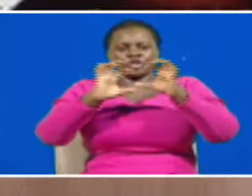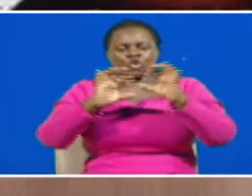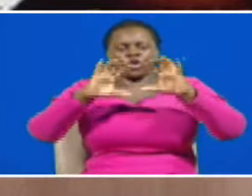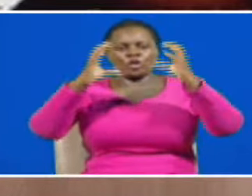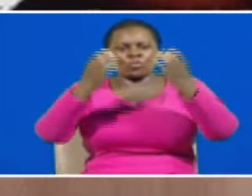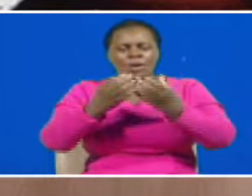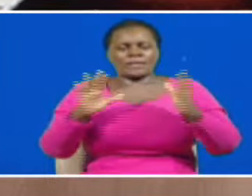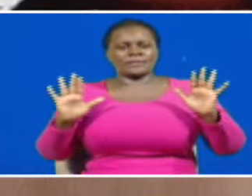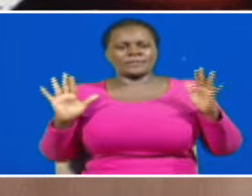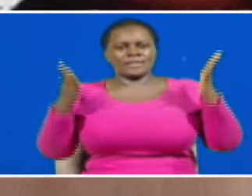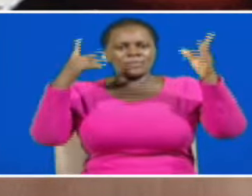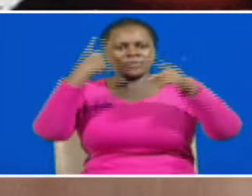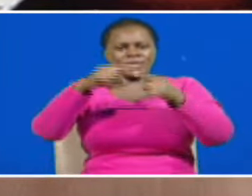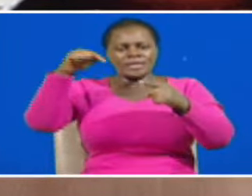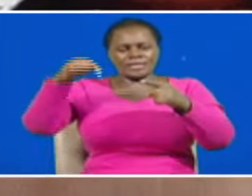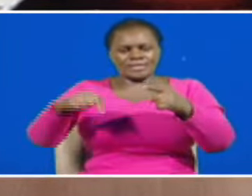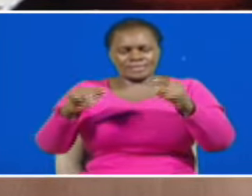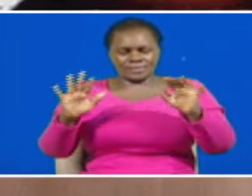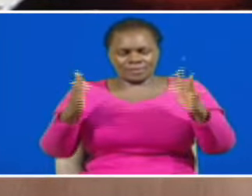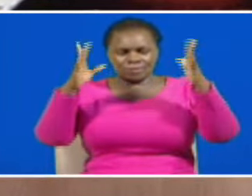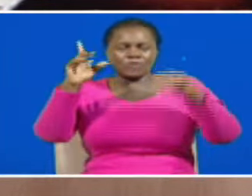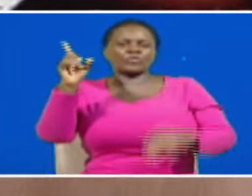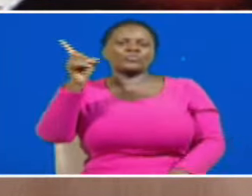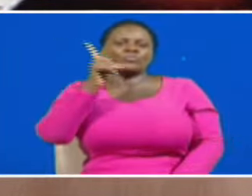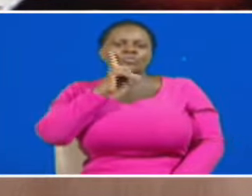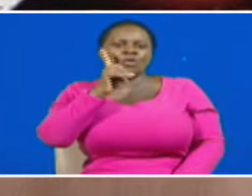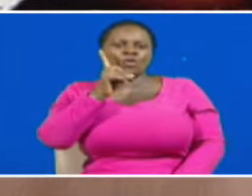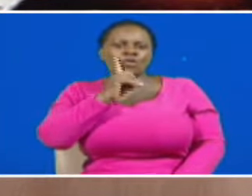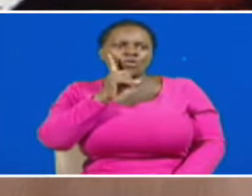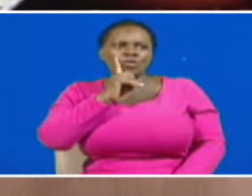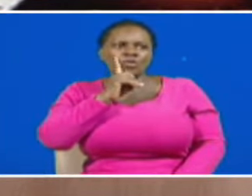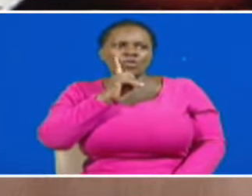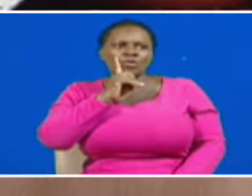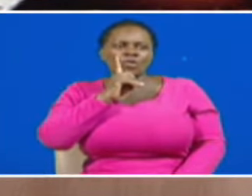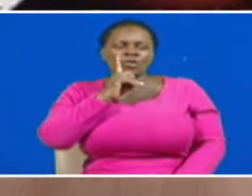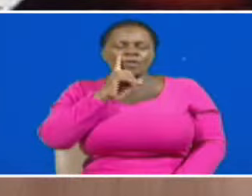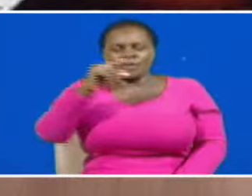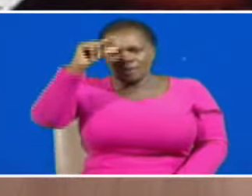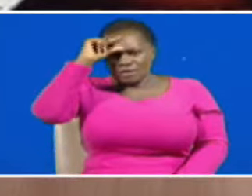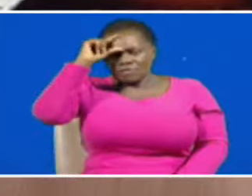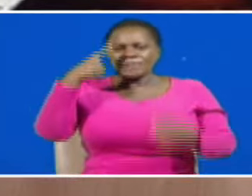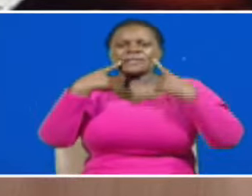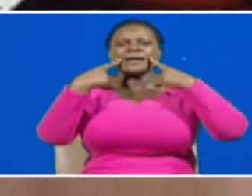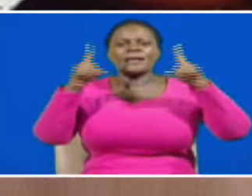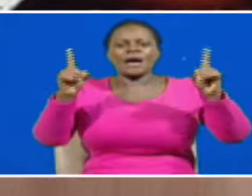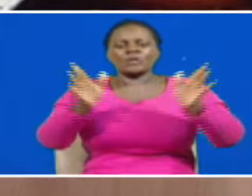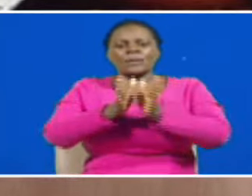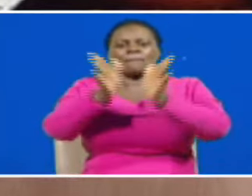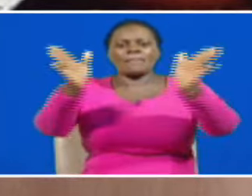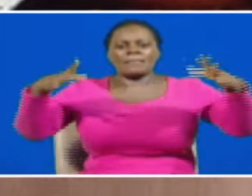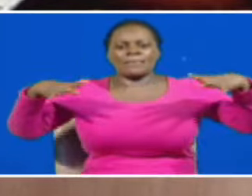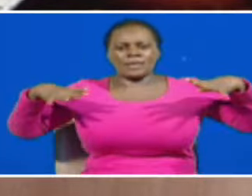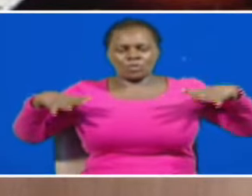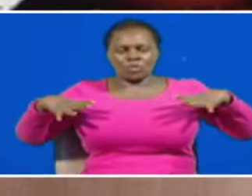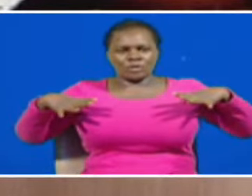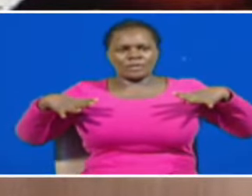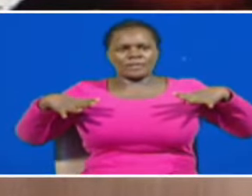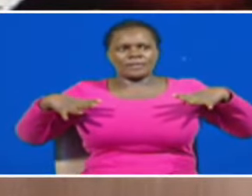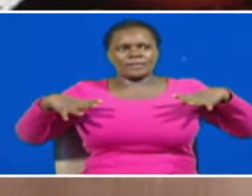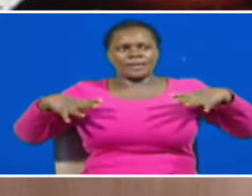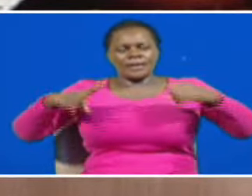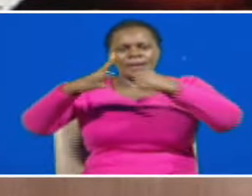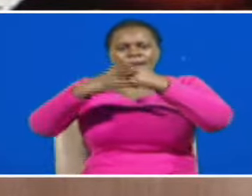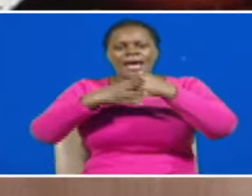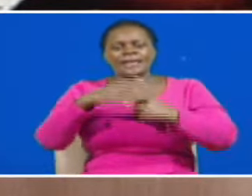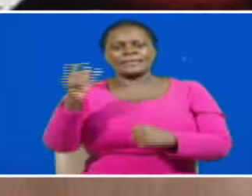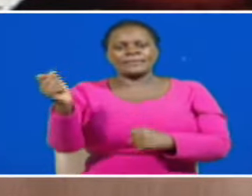in celebrating this year's Eid-ul-Fitr tomorrow, which has already been declared by the government as a public holiday. Ramadan is the ninth